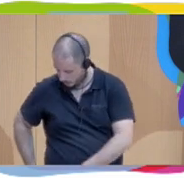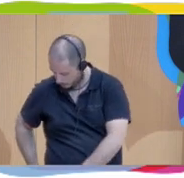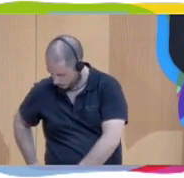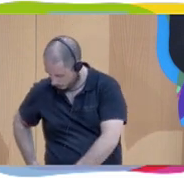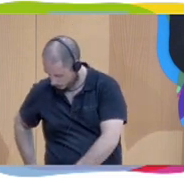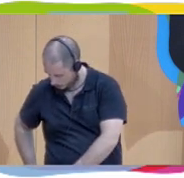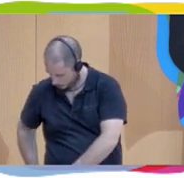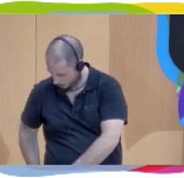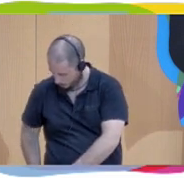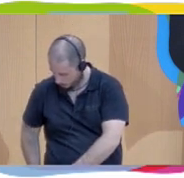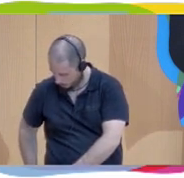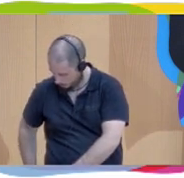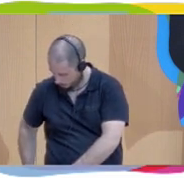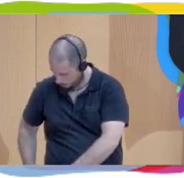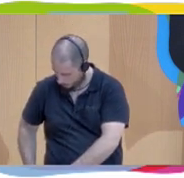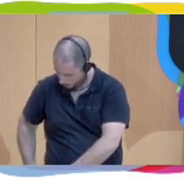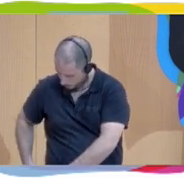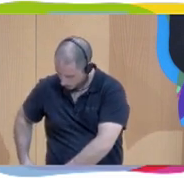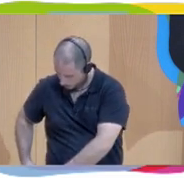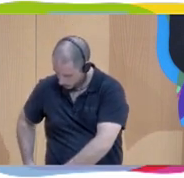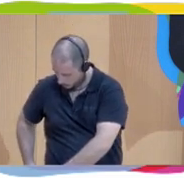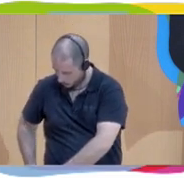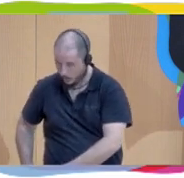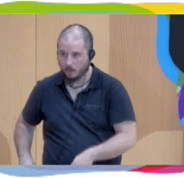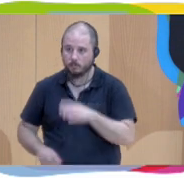started this year, also lasted four months.